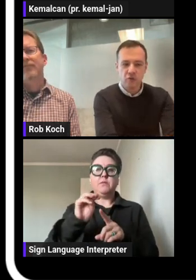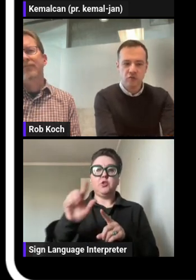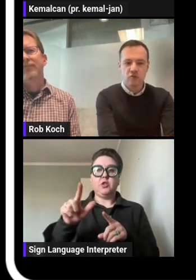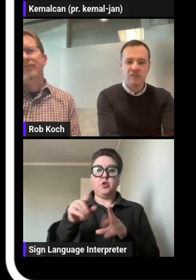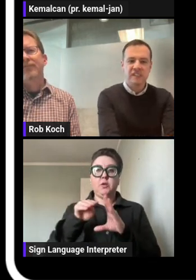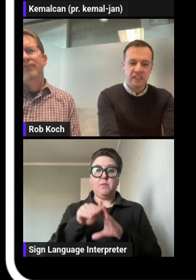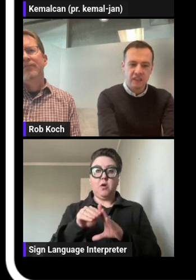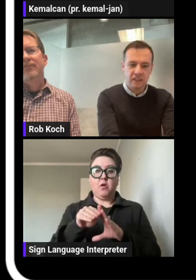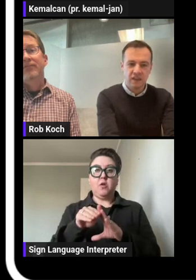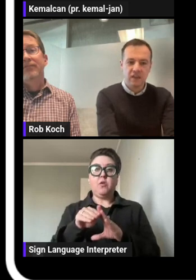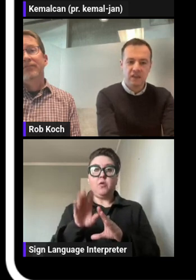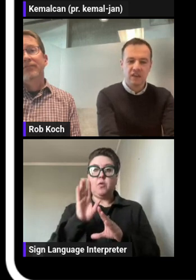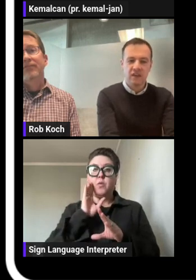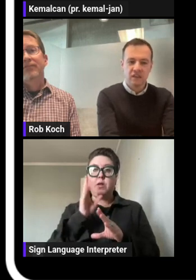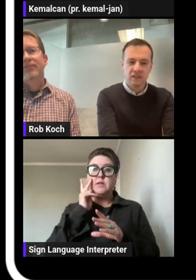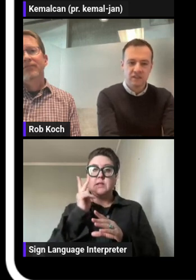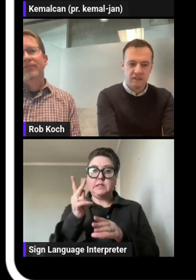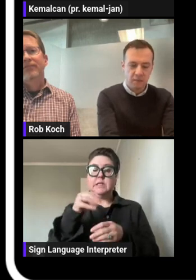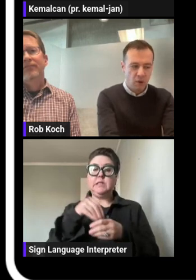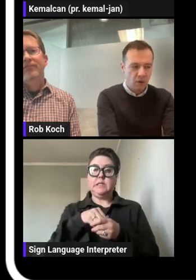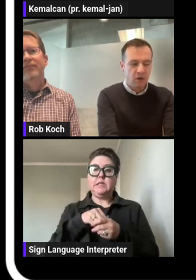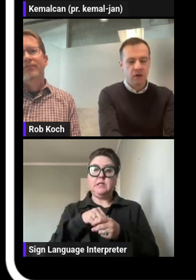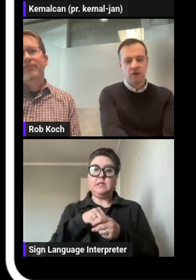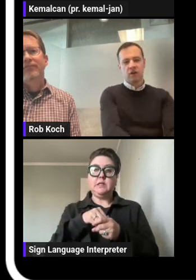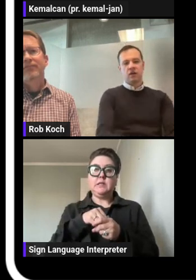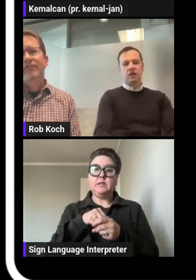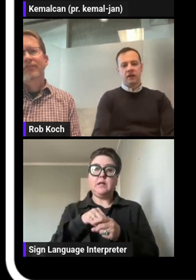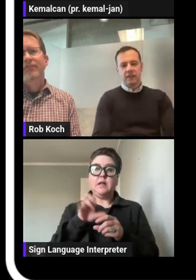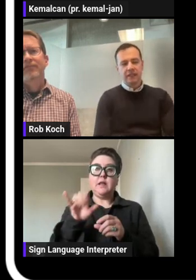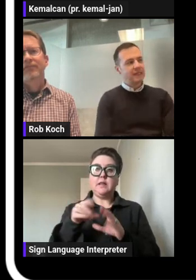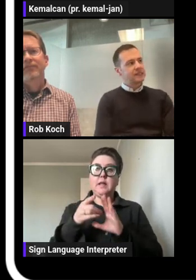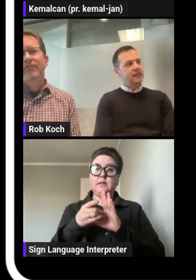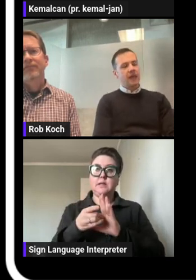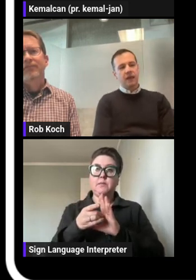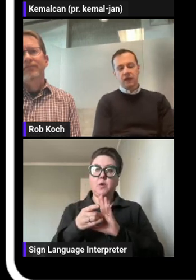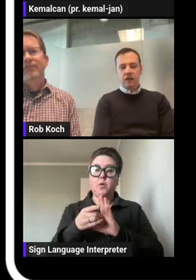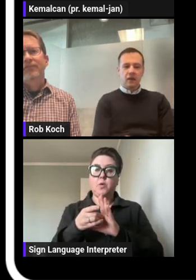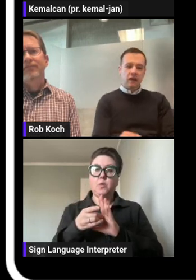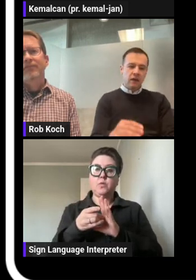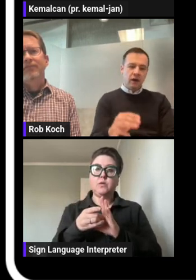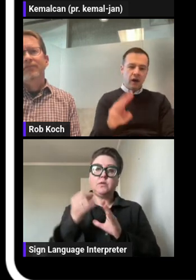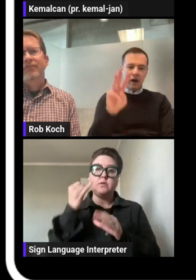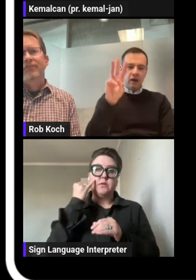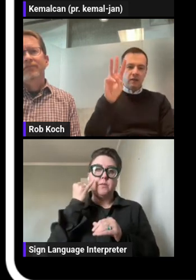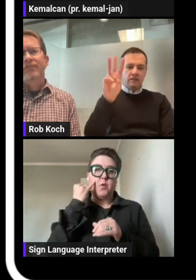you are going to see in the demo, let's say